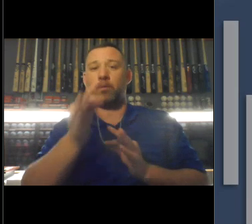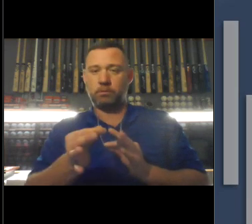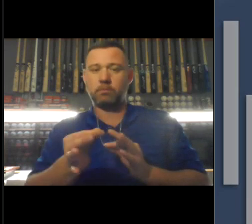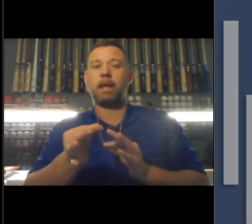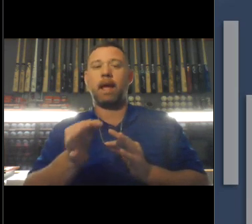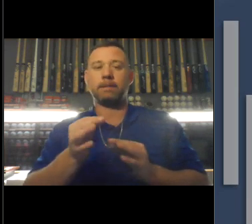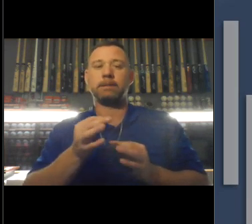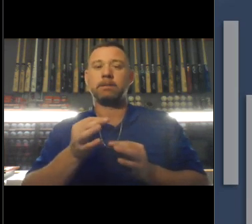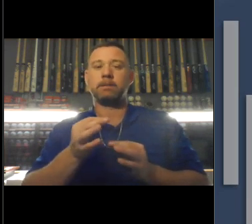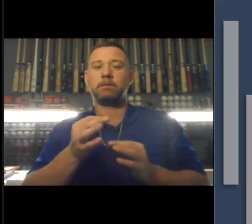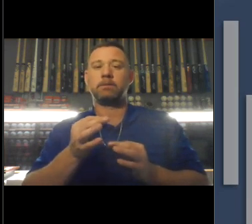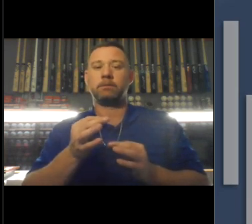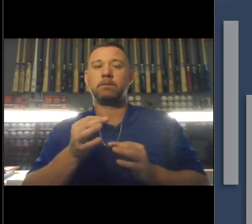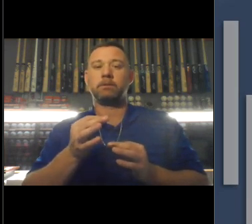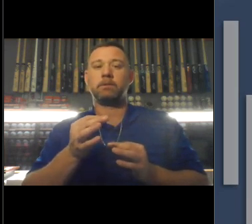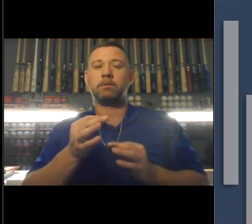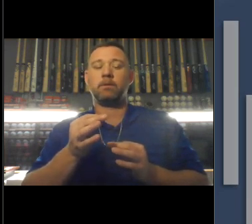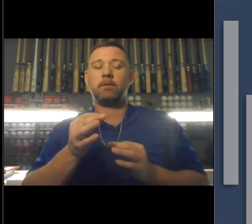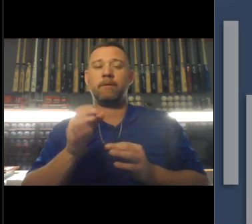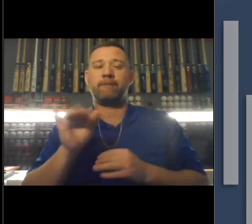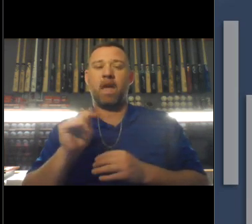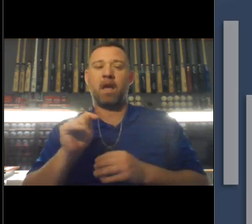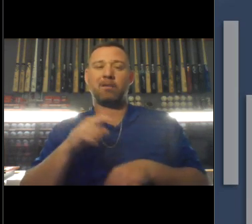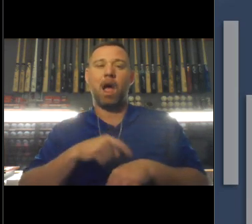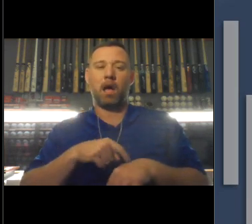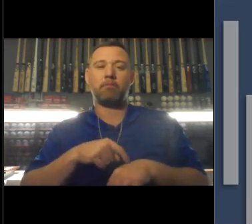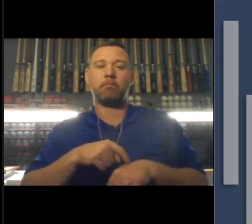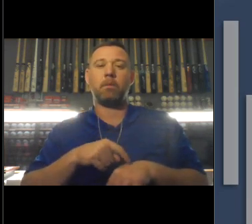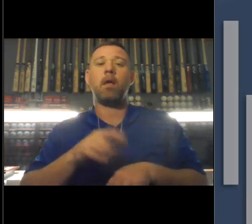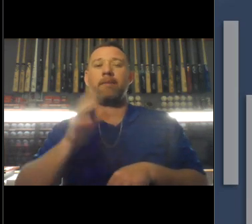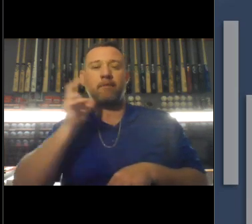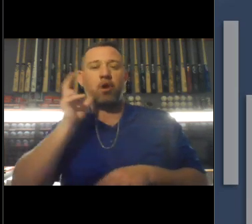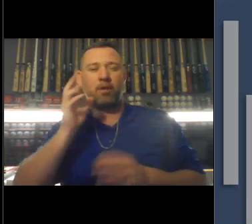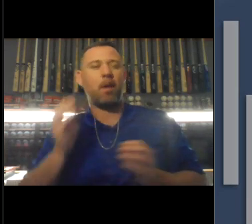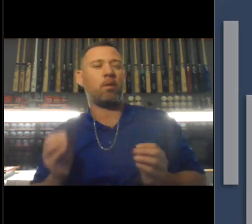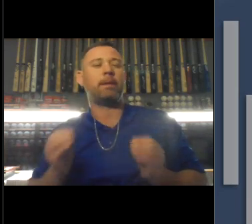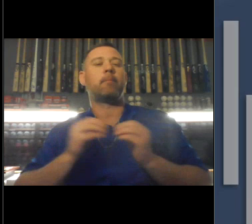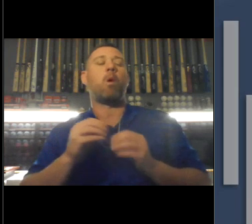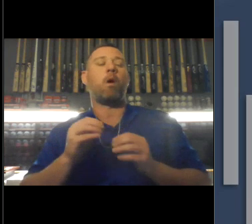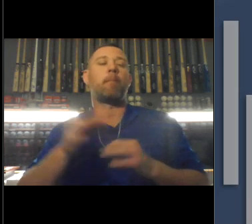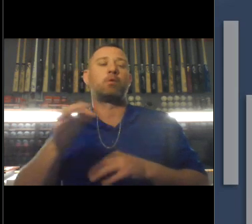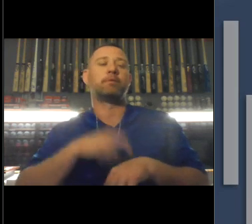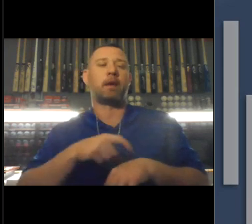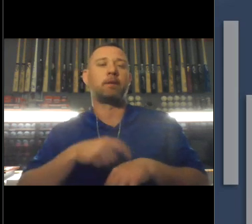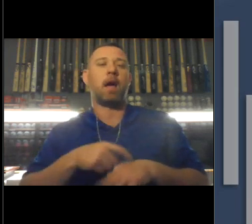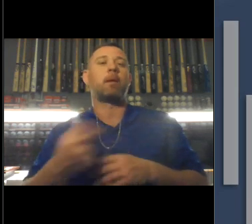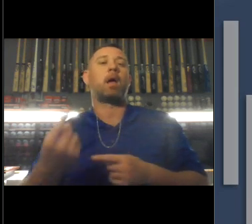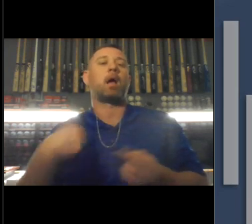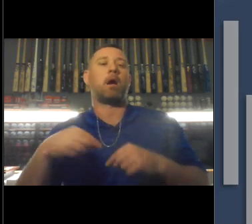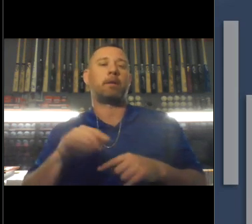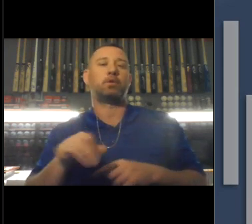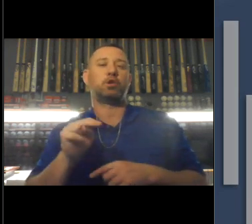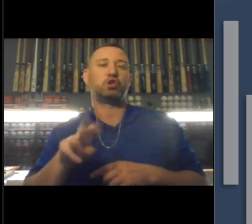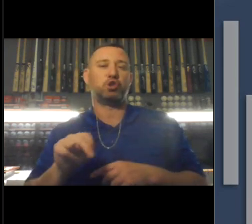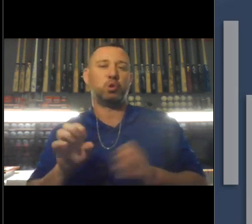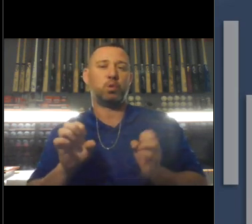well. Additionally, staff has heard that there will be more post-fact time extension requests coming to the June commission